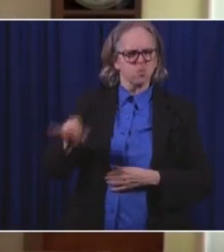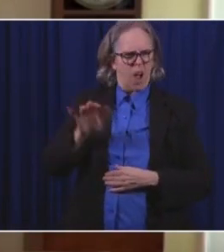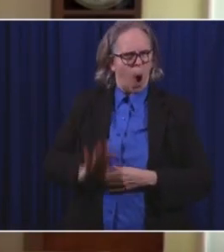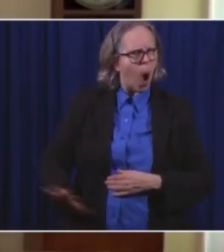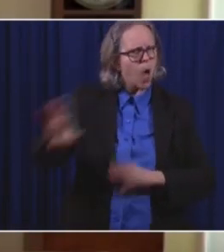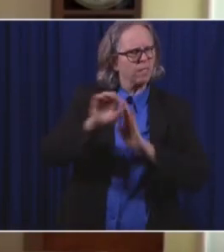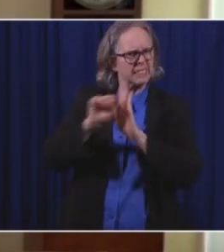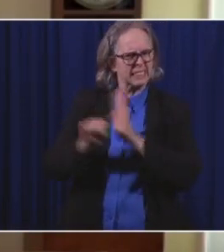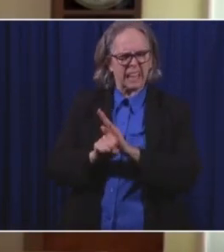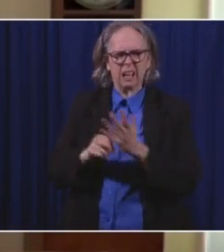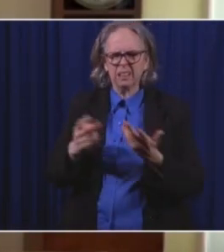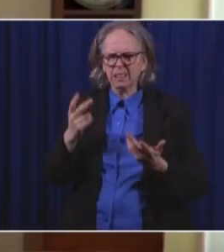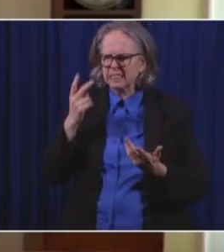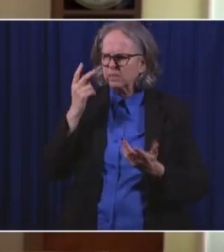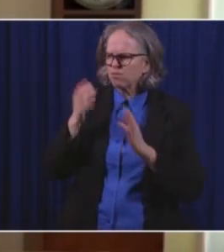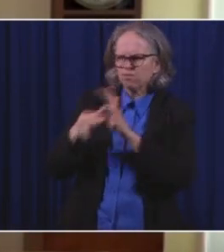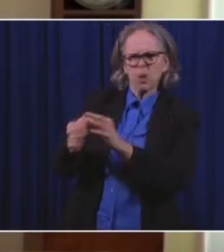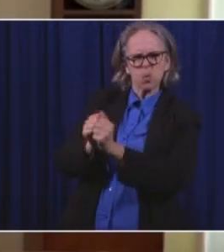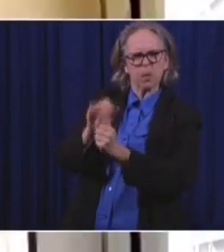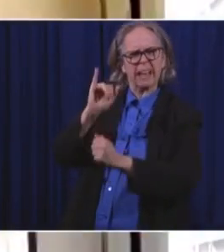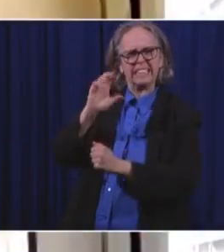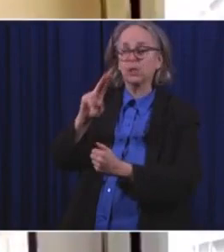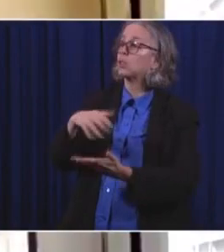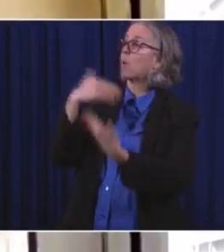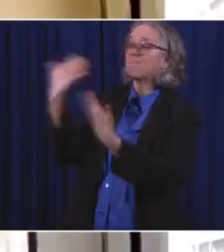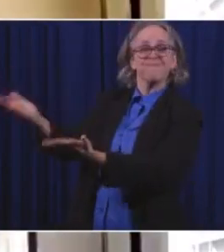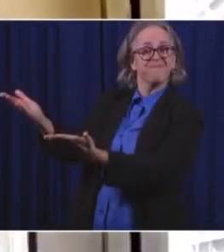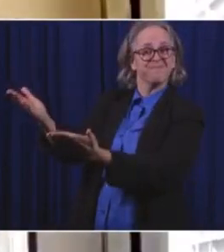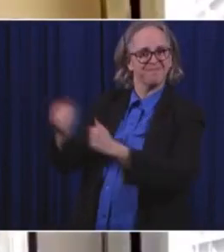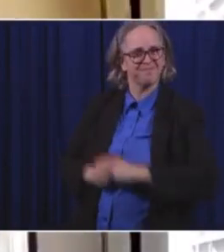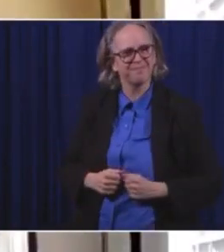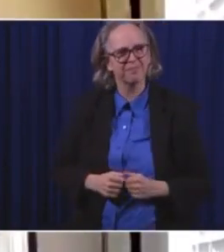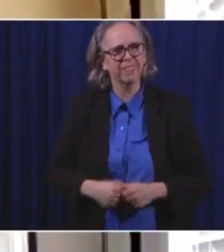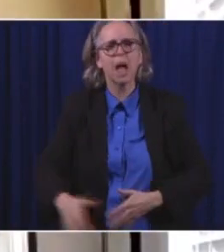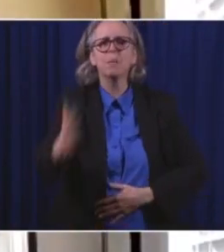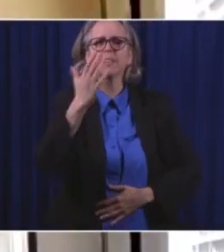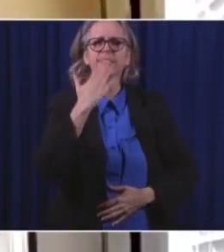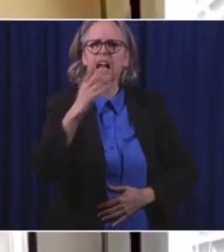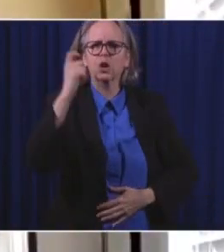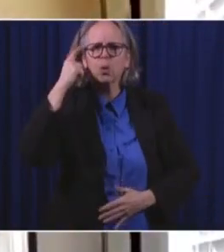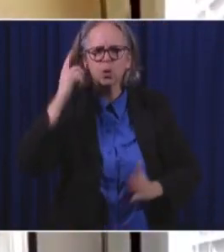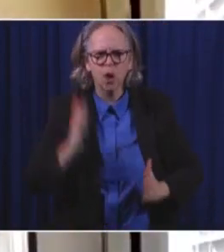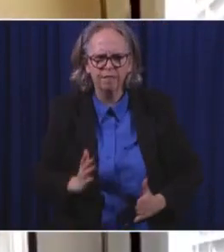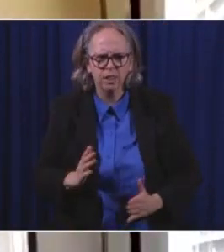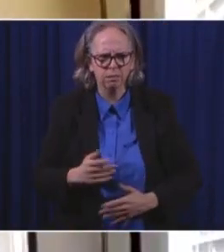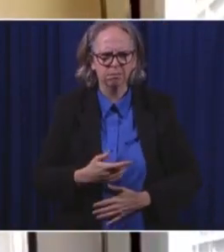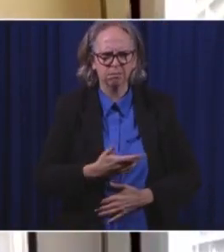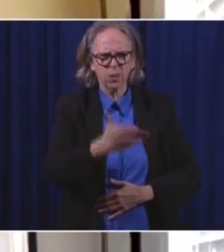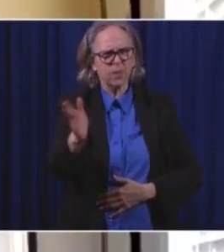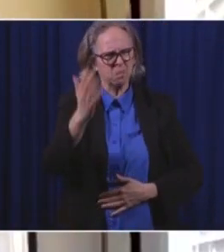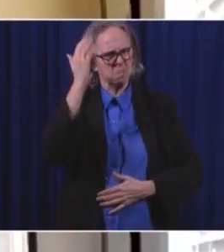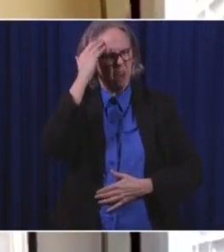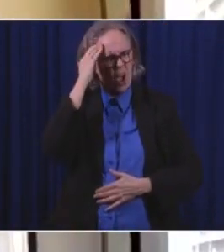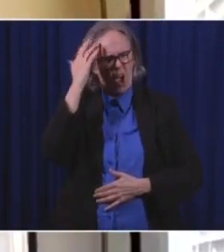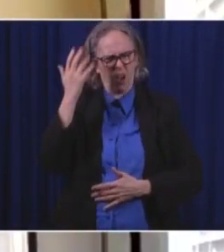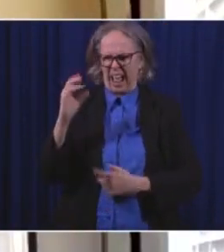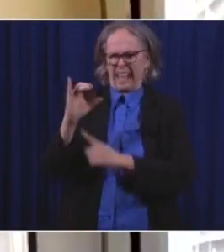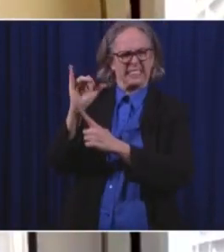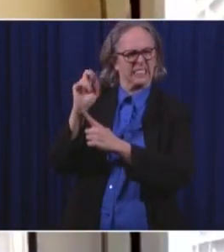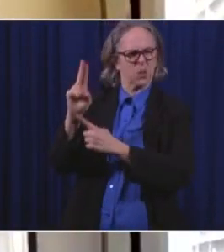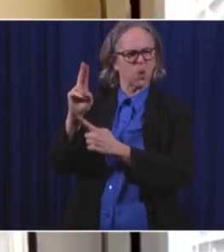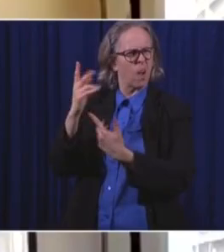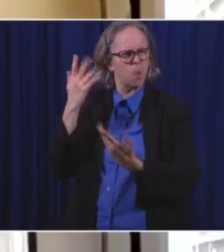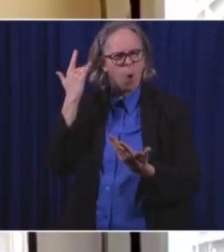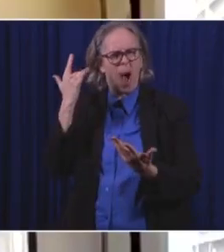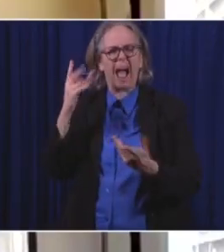Vanderhoff? Thank you, Governor. As you know, our ICUs are where we care for our sickest